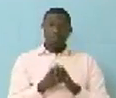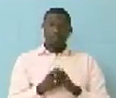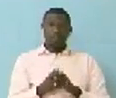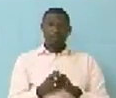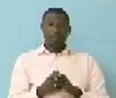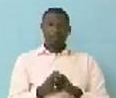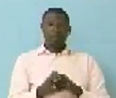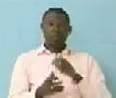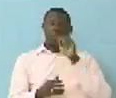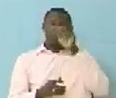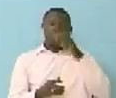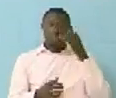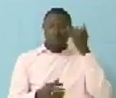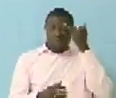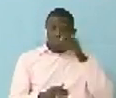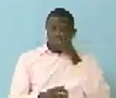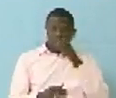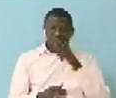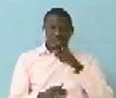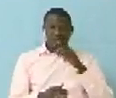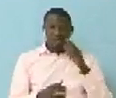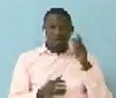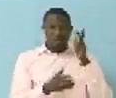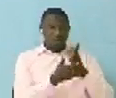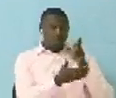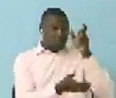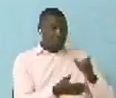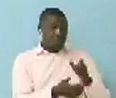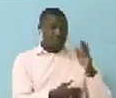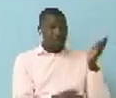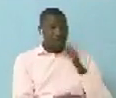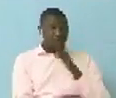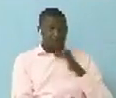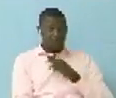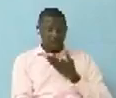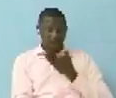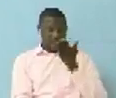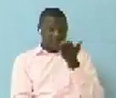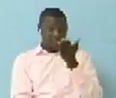Your suggestion is that this witness is lying.